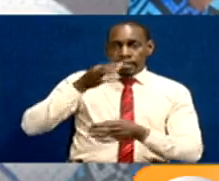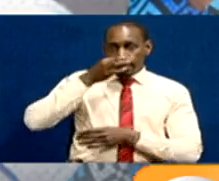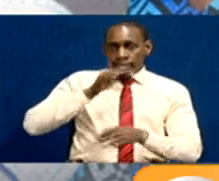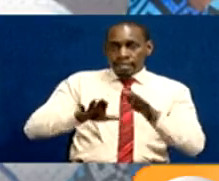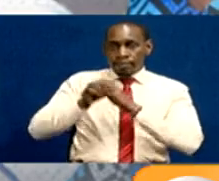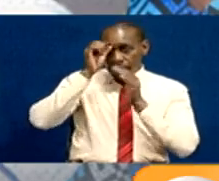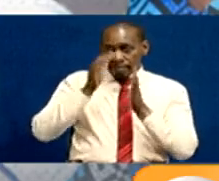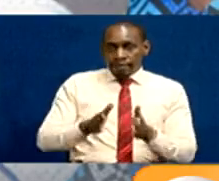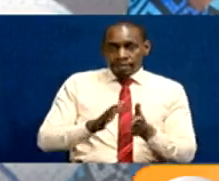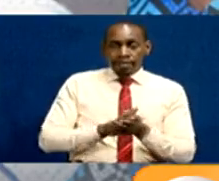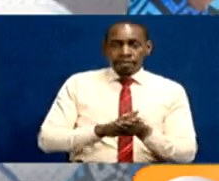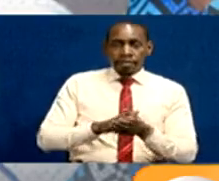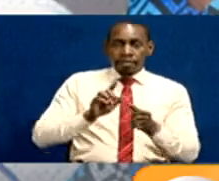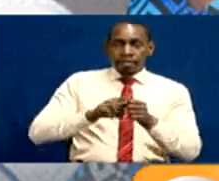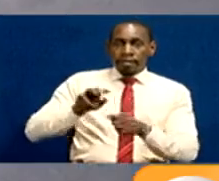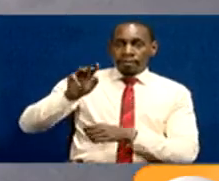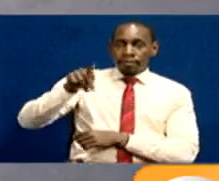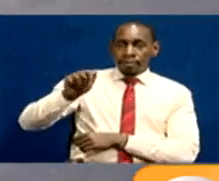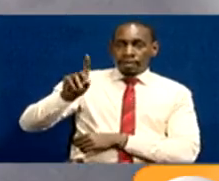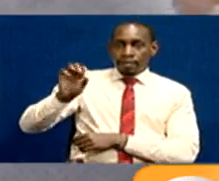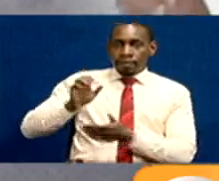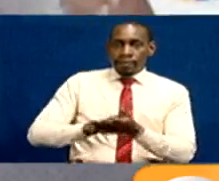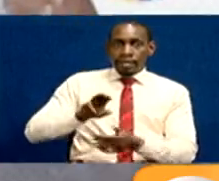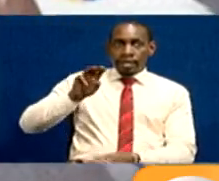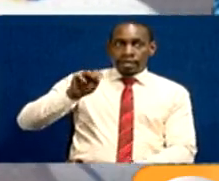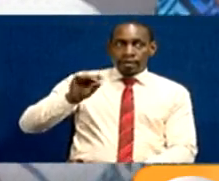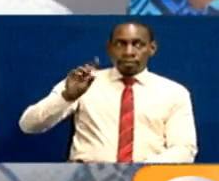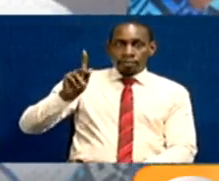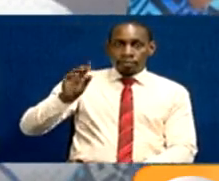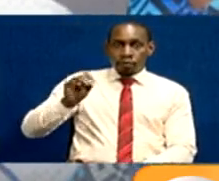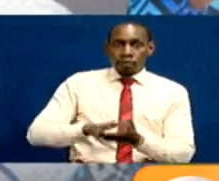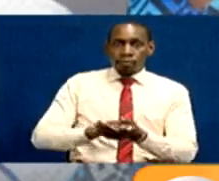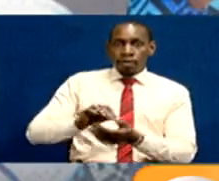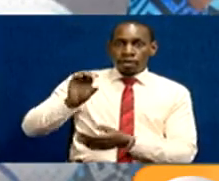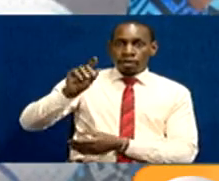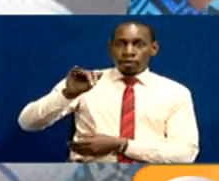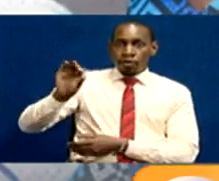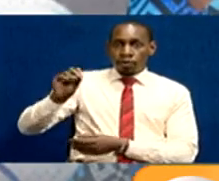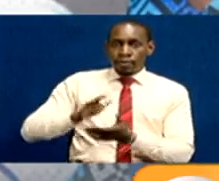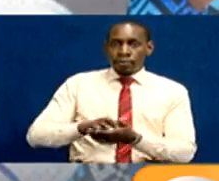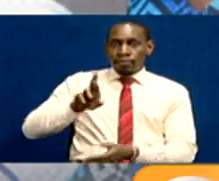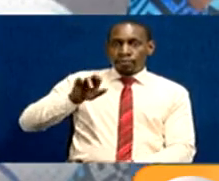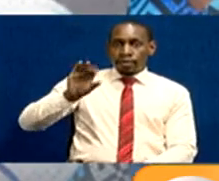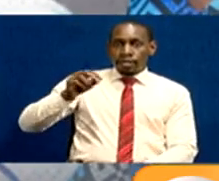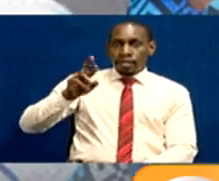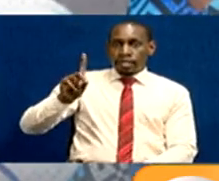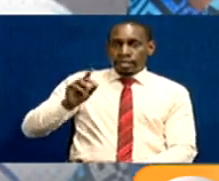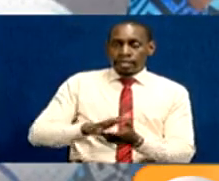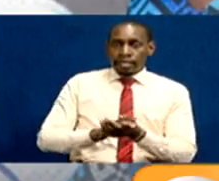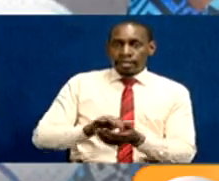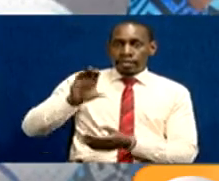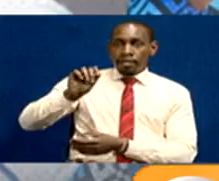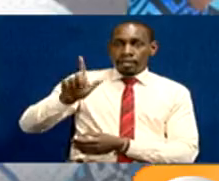Governor Carol Karugo, Philip Pande, Mishi Mboko, Opio Wandai, Richard Onyonka, Caleb